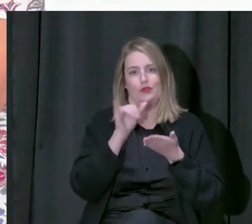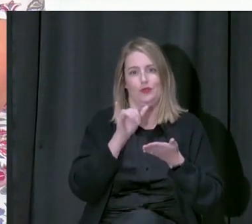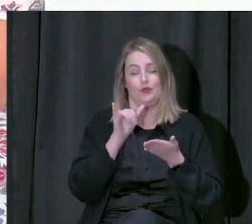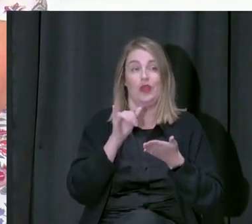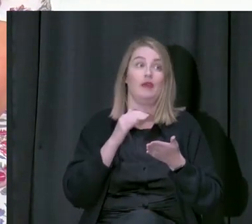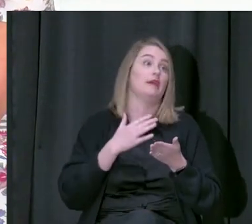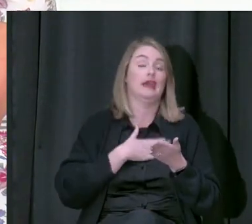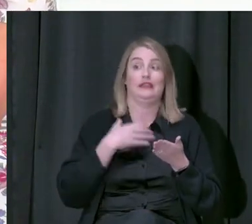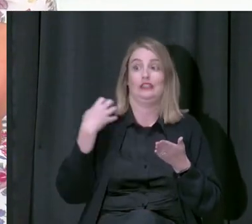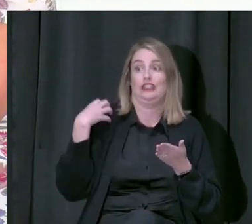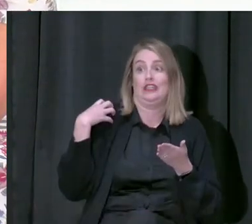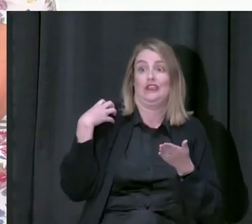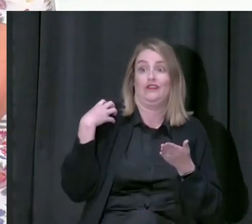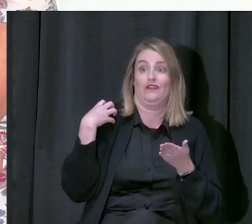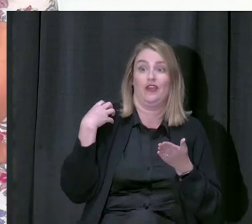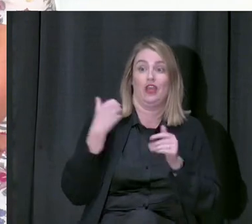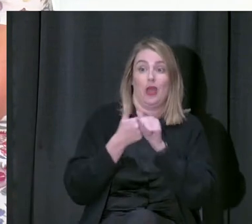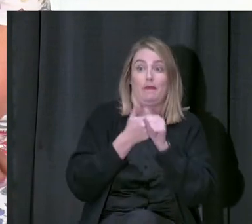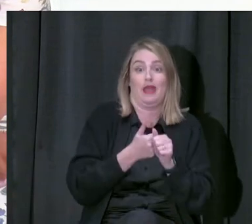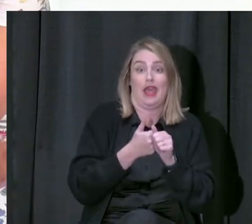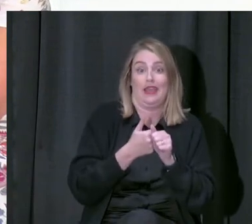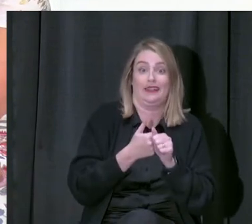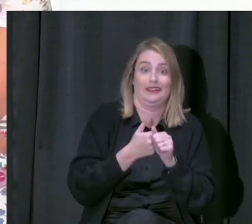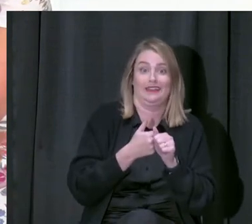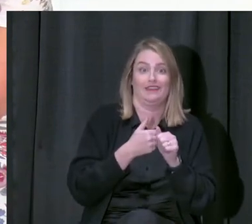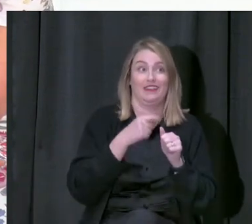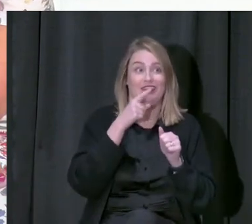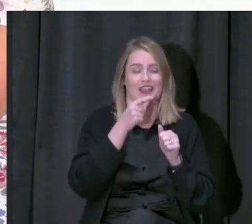compliance officer on speed dial. How's that?